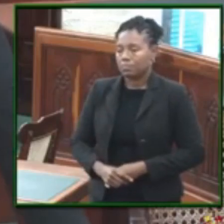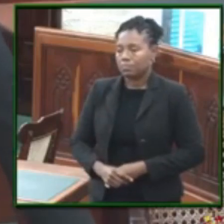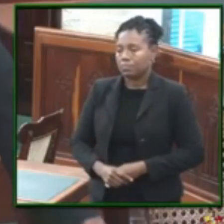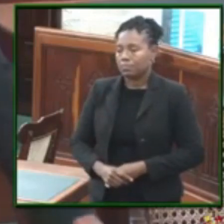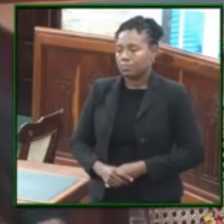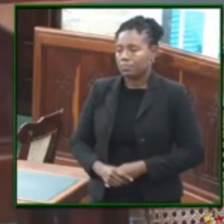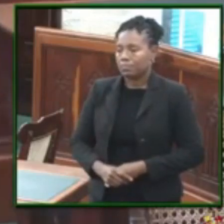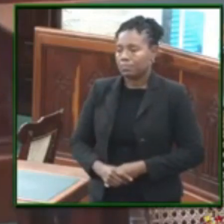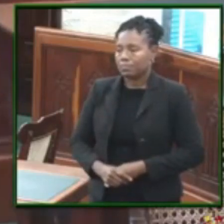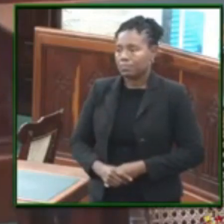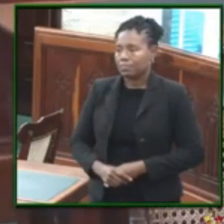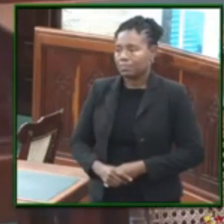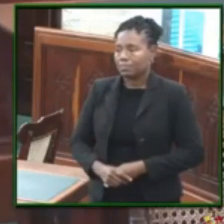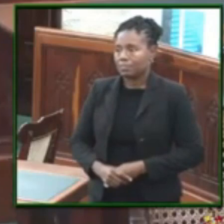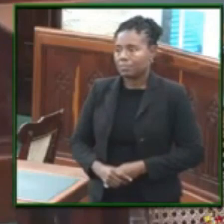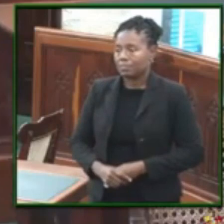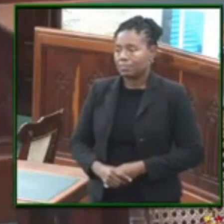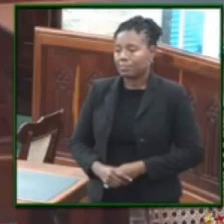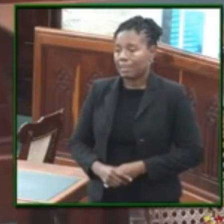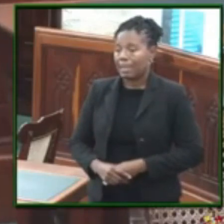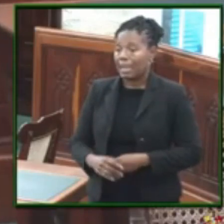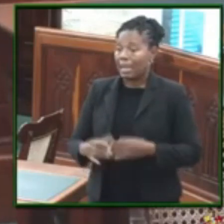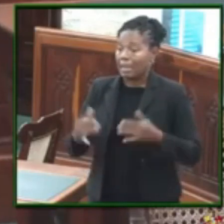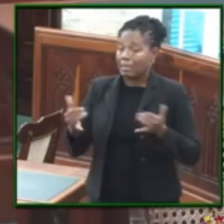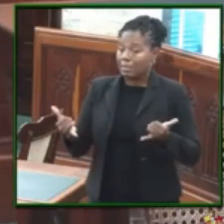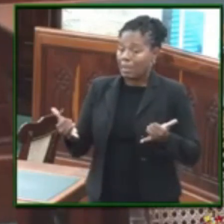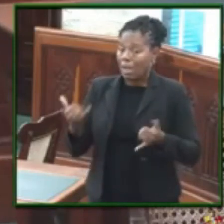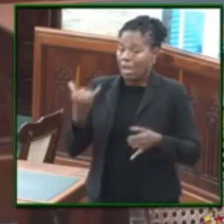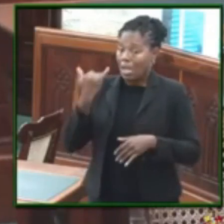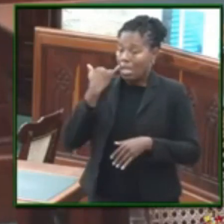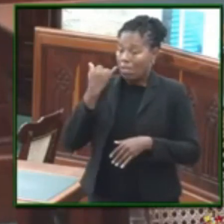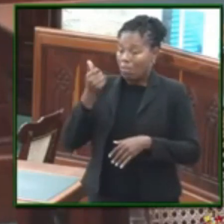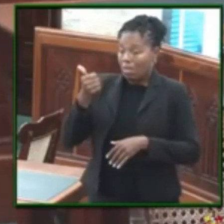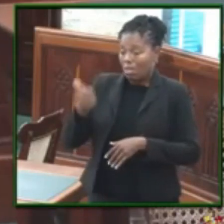Now, unless Rip Van Winkle lives among us,